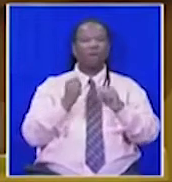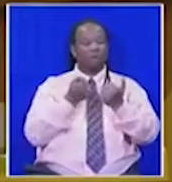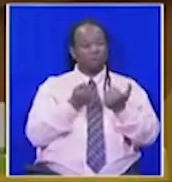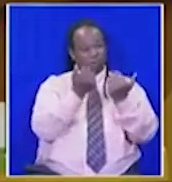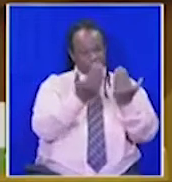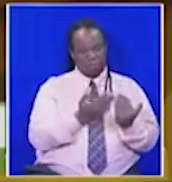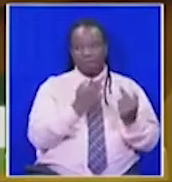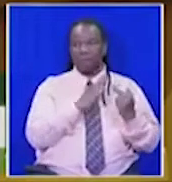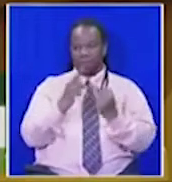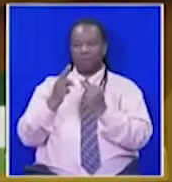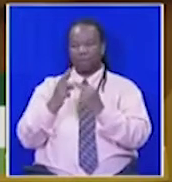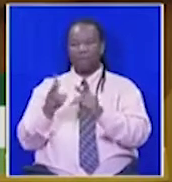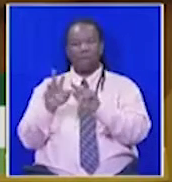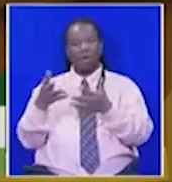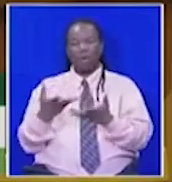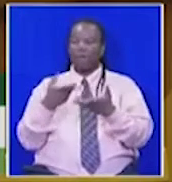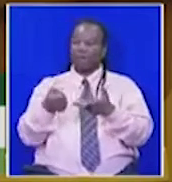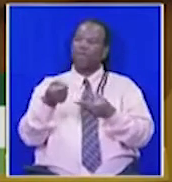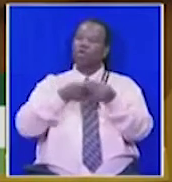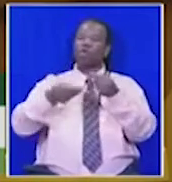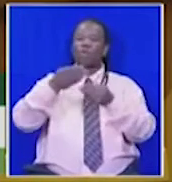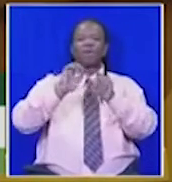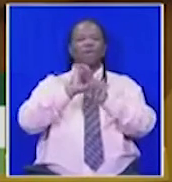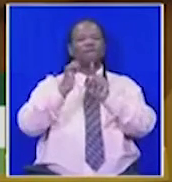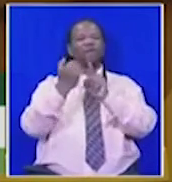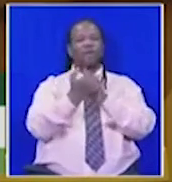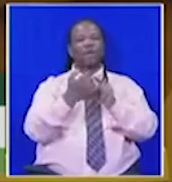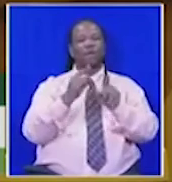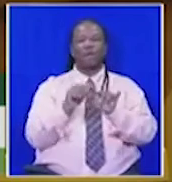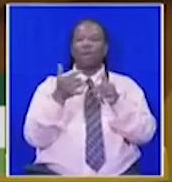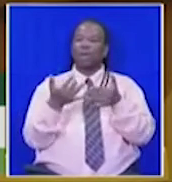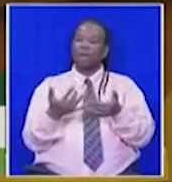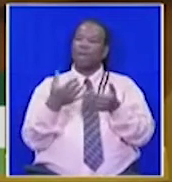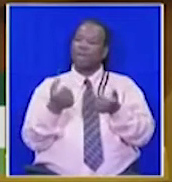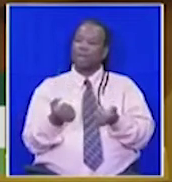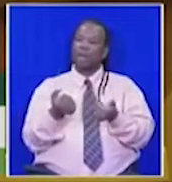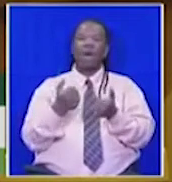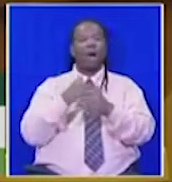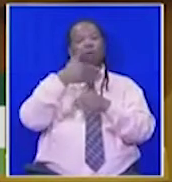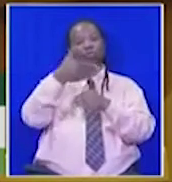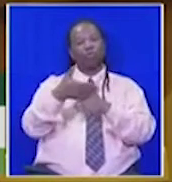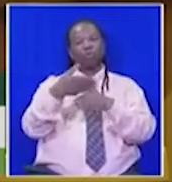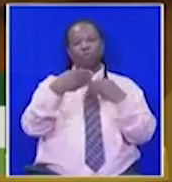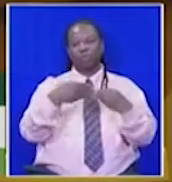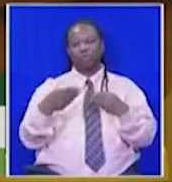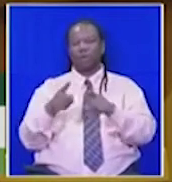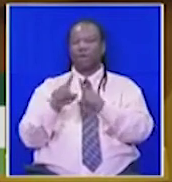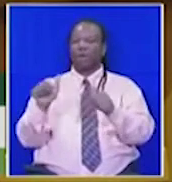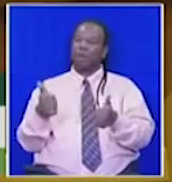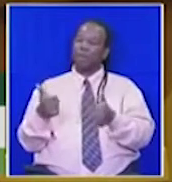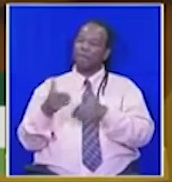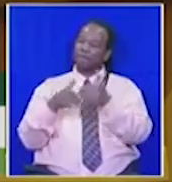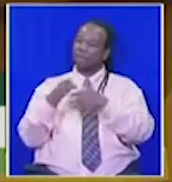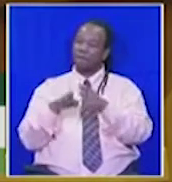in terms of the tough economic environment and the dismal economic outlook, both amongst the advanced economies and